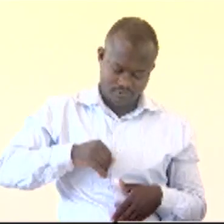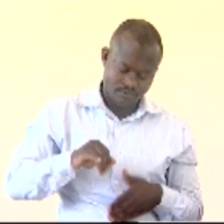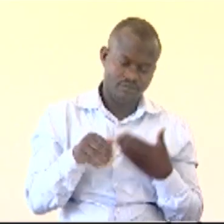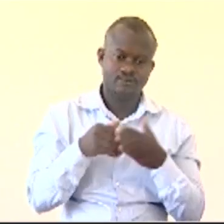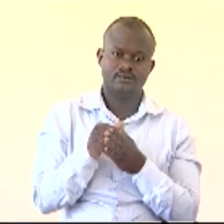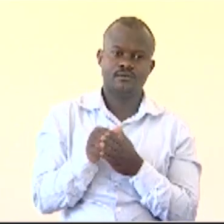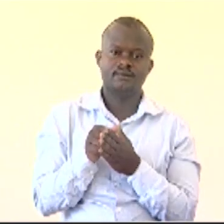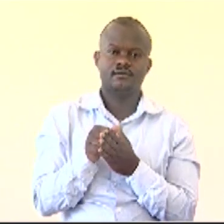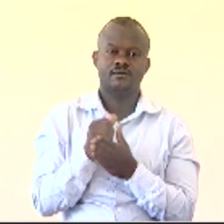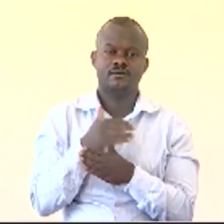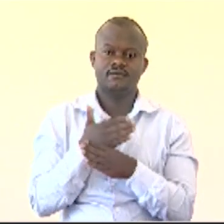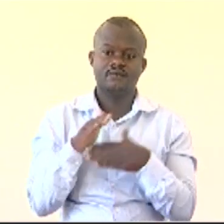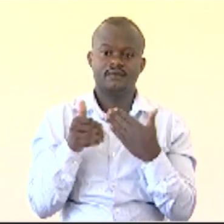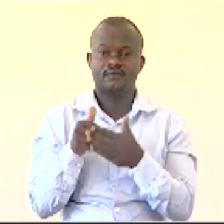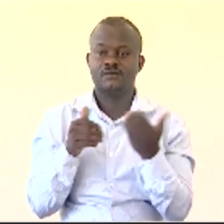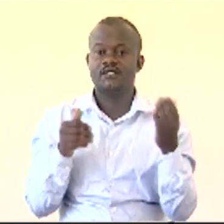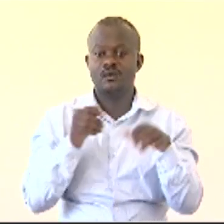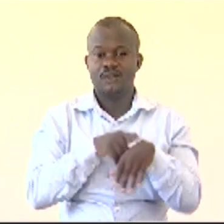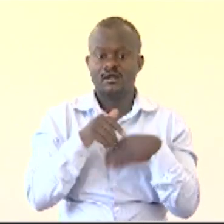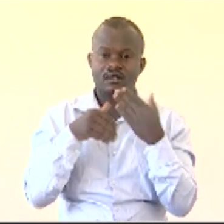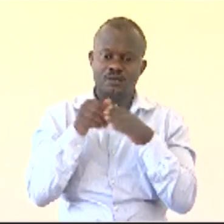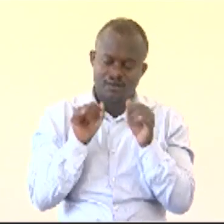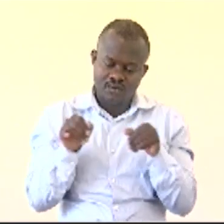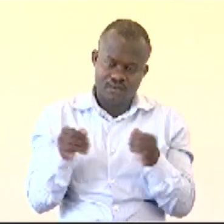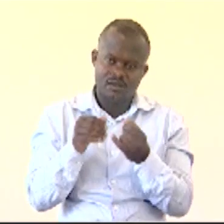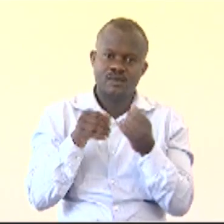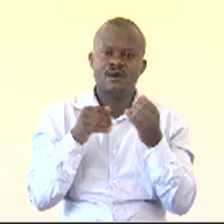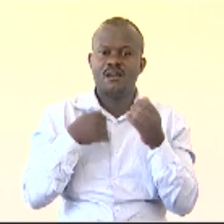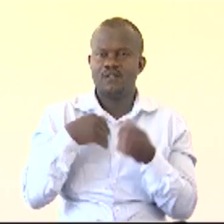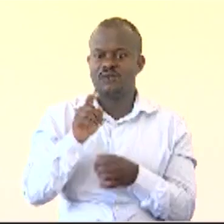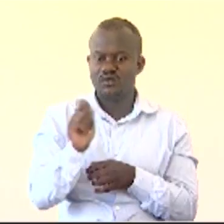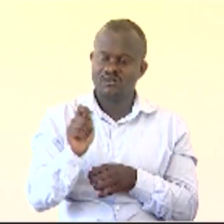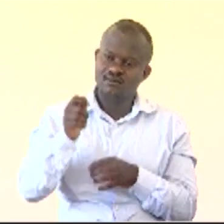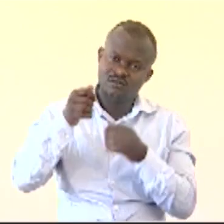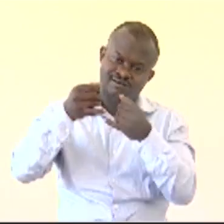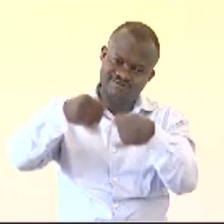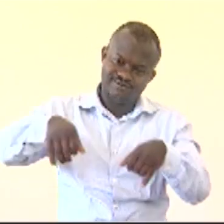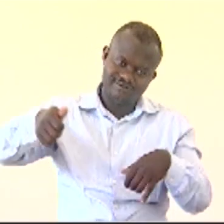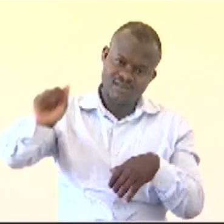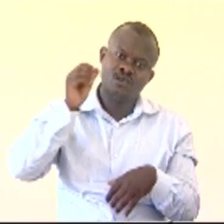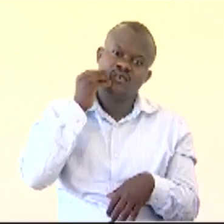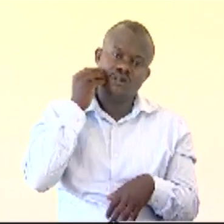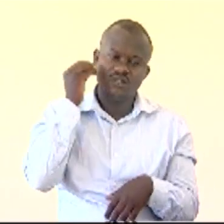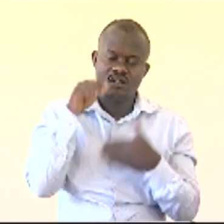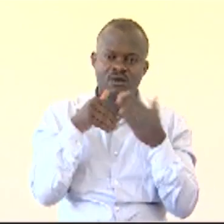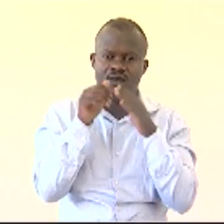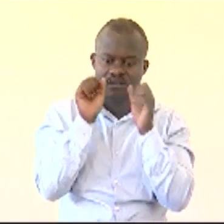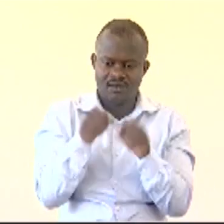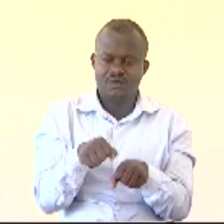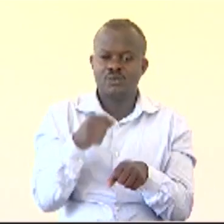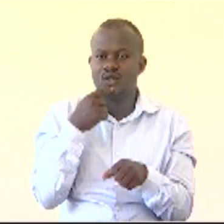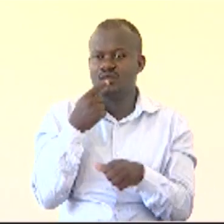shed, that's why I say that people should try to be having toilets or latrines at their homes so that they could just be able